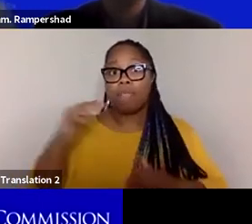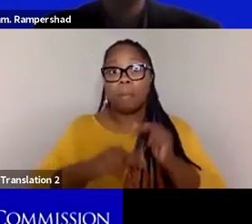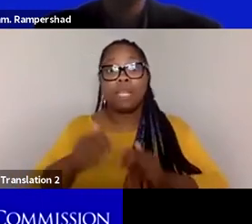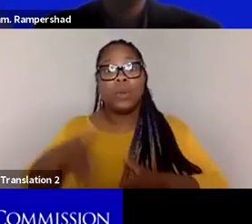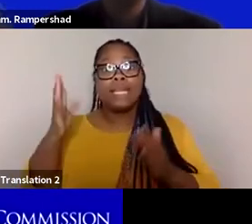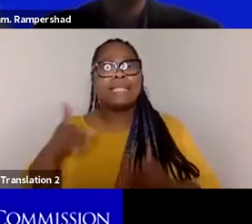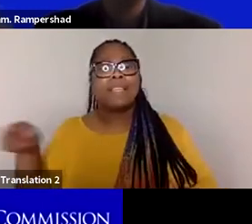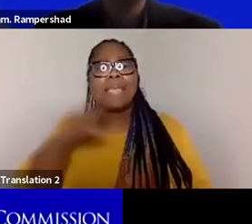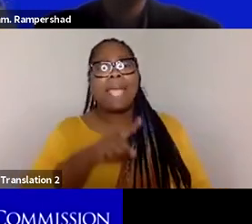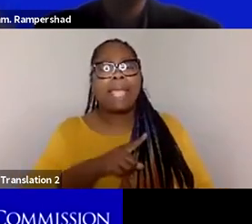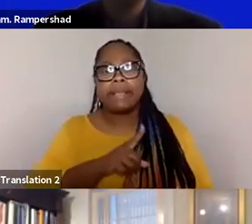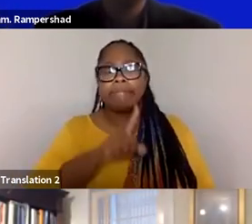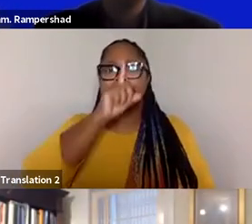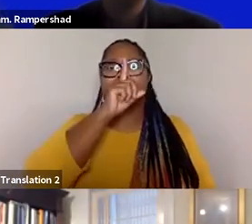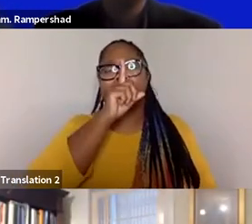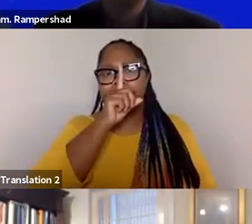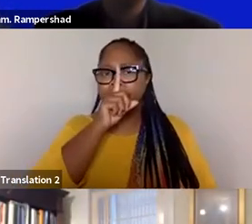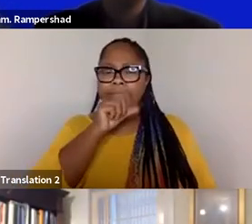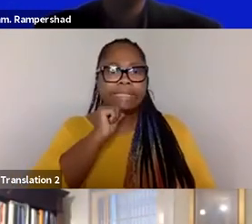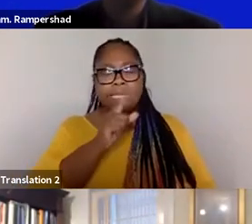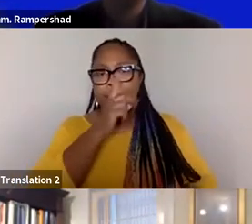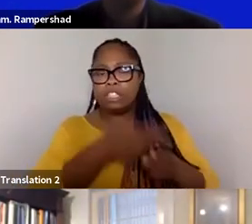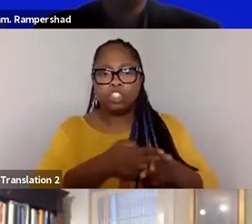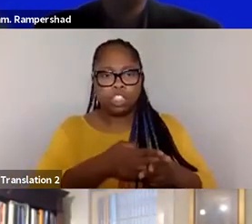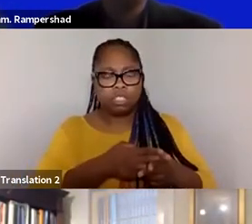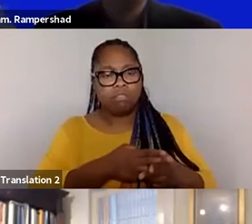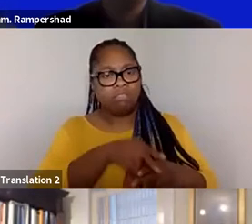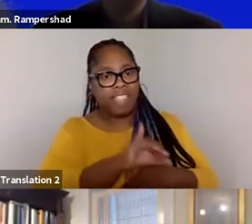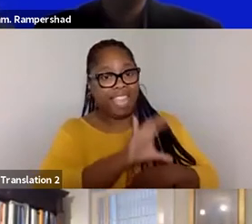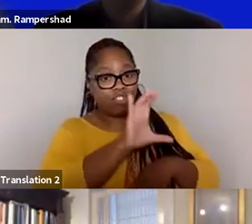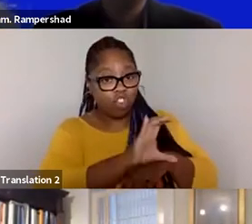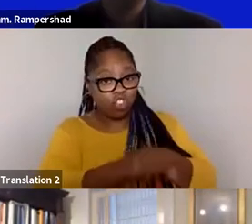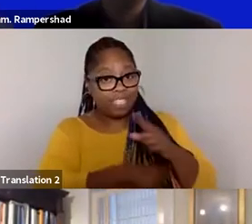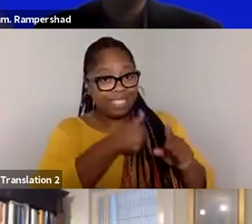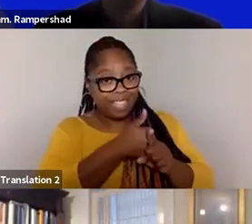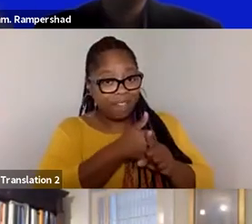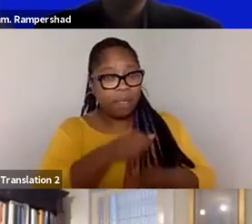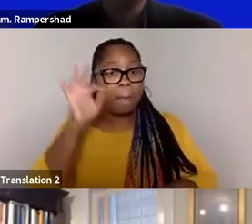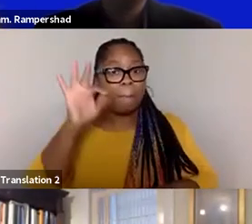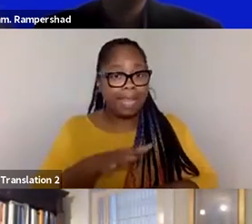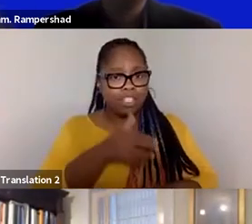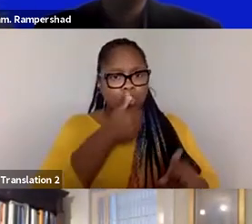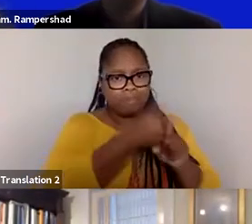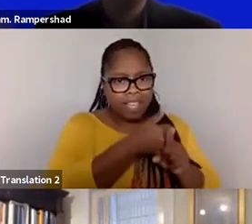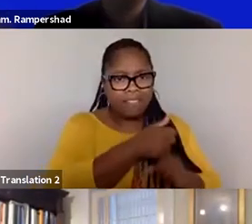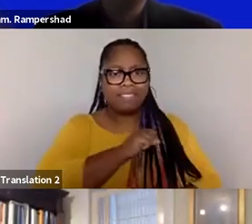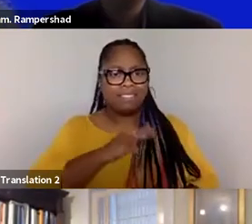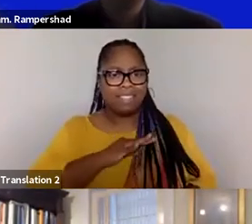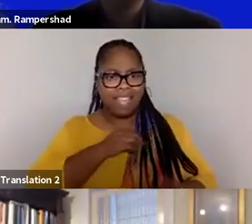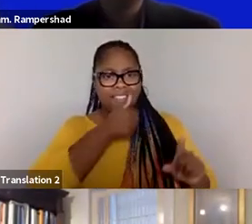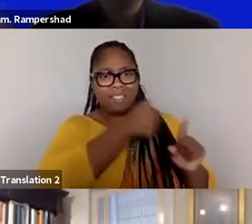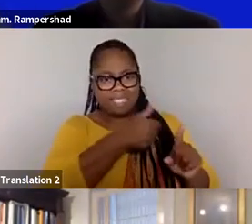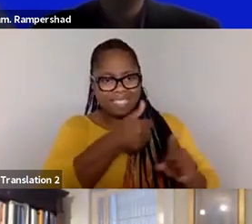really thinking about or even mentioning the fact that the church itself, the pastor himself, the staff themselves